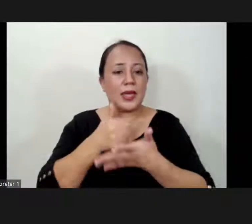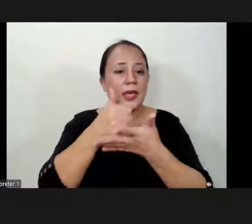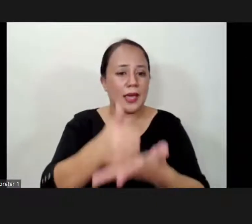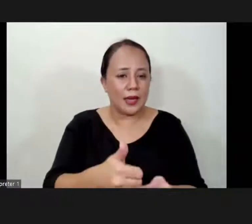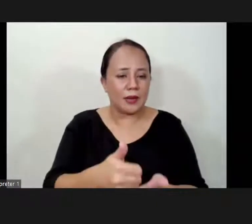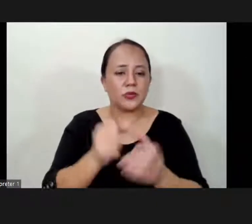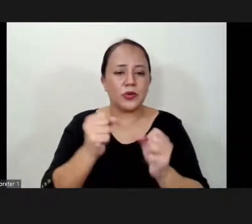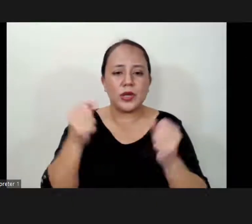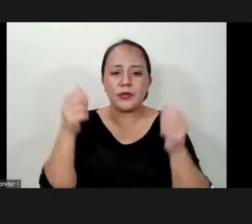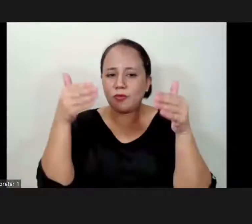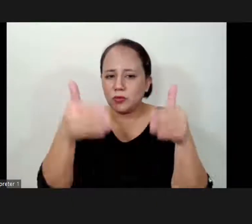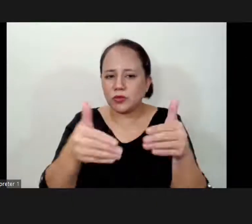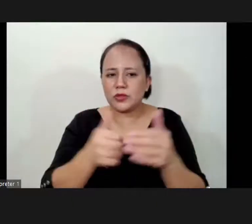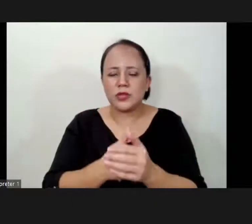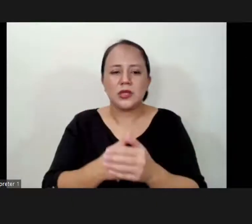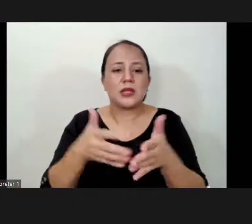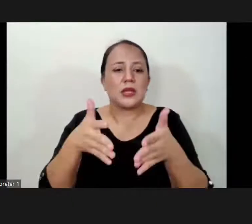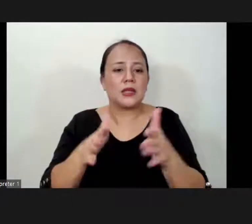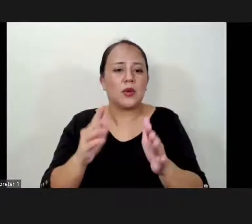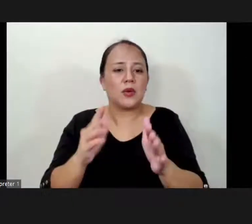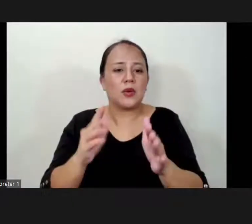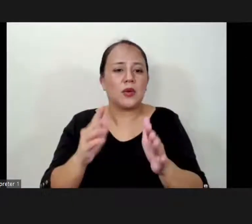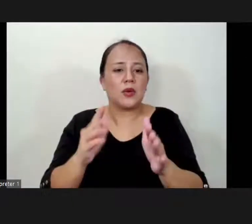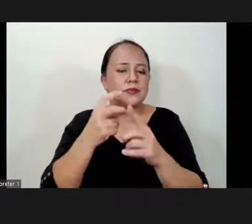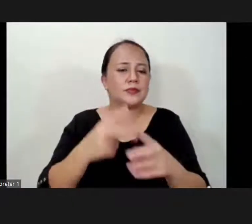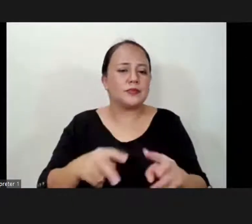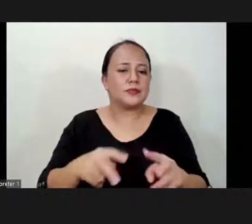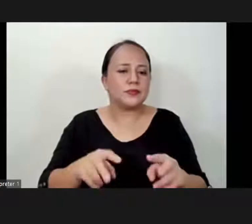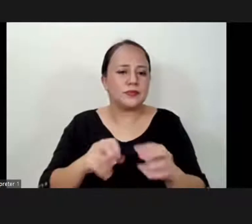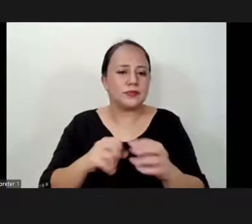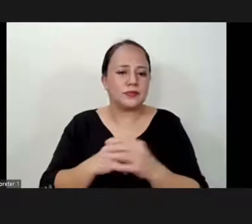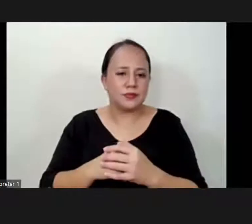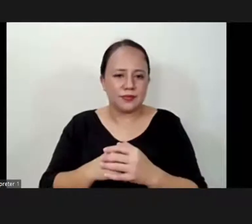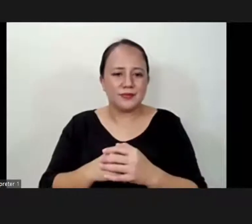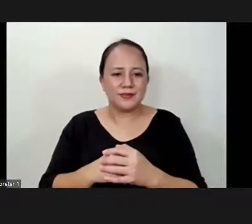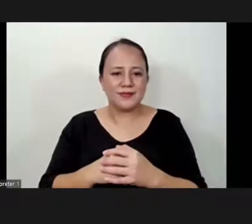on that allow us to achieve value for money.